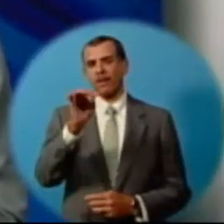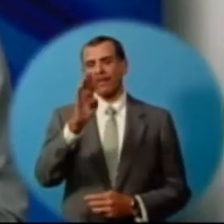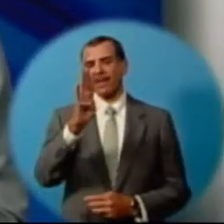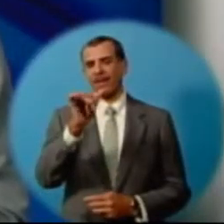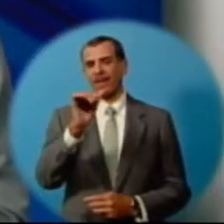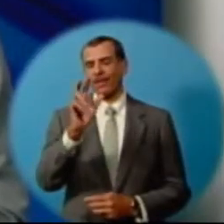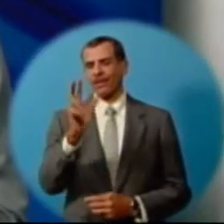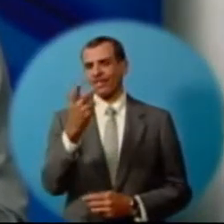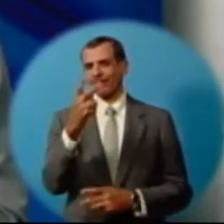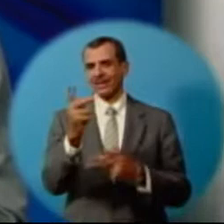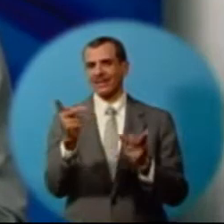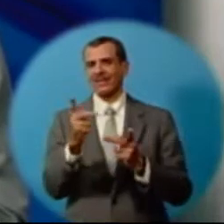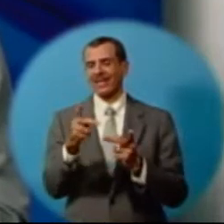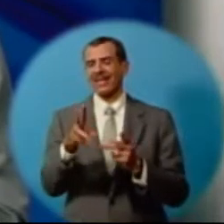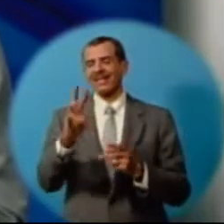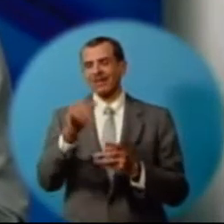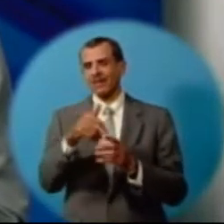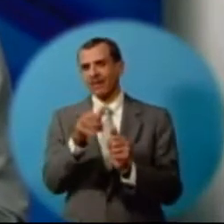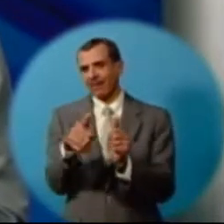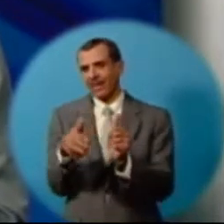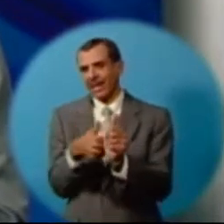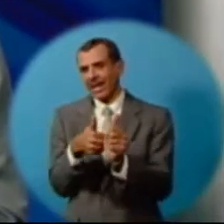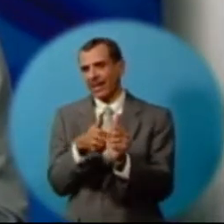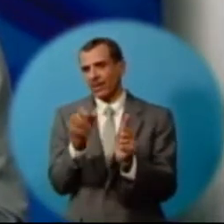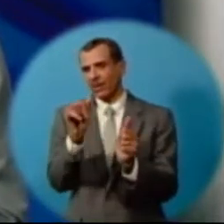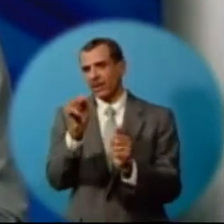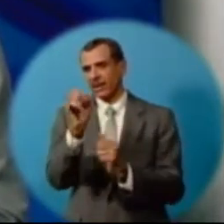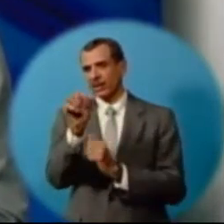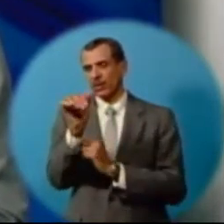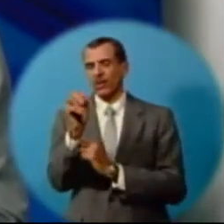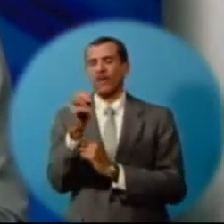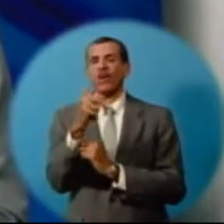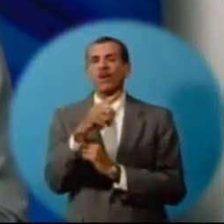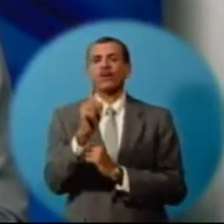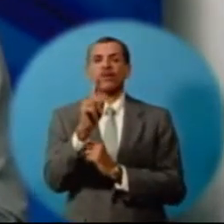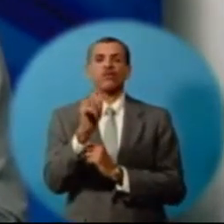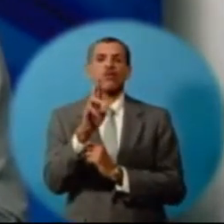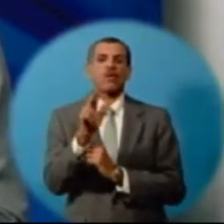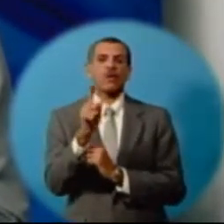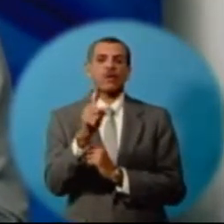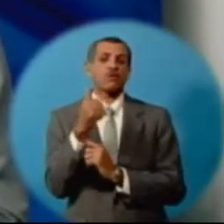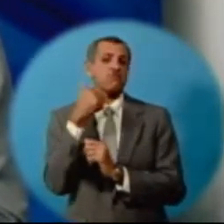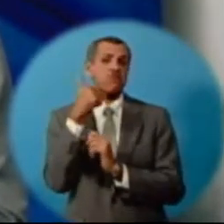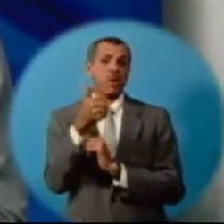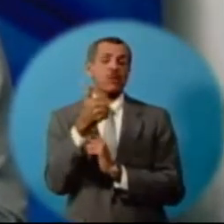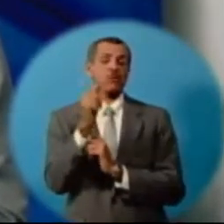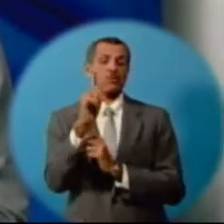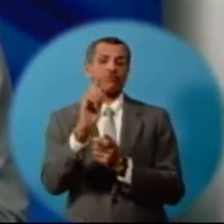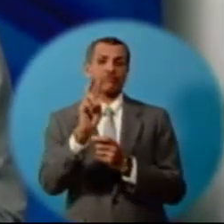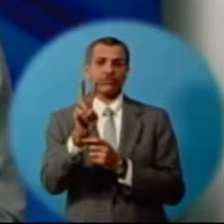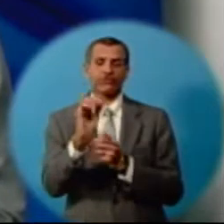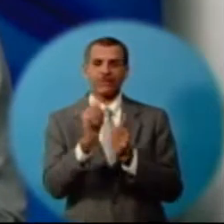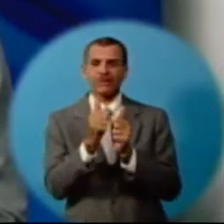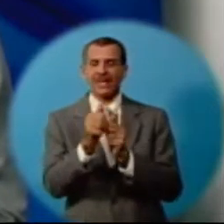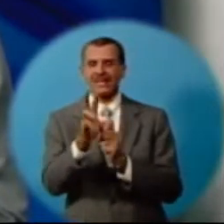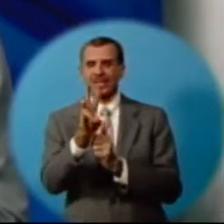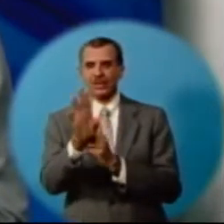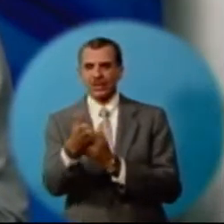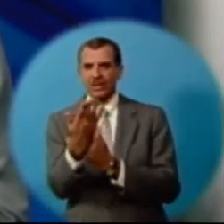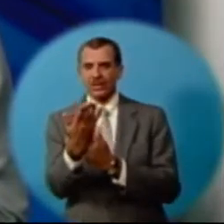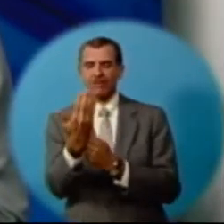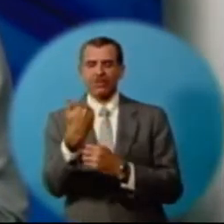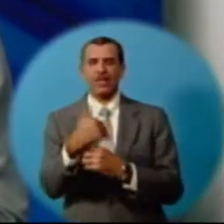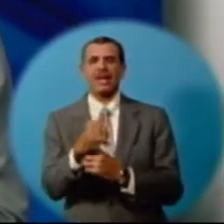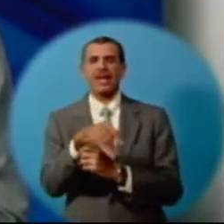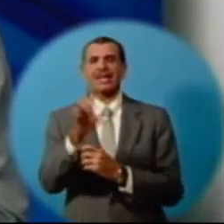Zone A on 6 points behind second place Otago by mere net run rate. Tomorrow there are 2 matches. At 6:30 a.m. Darren